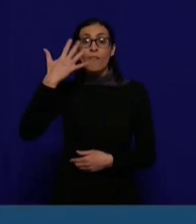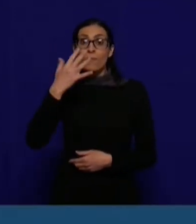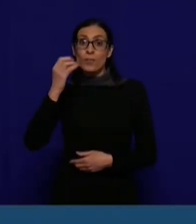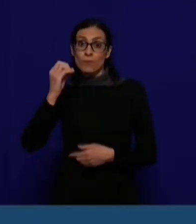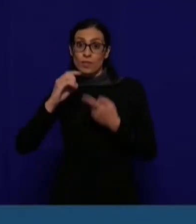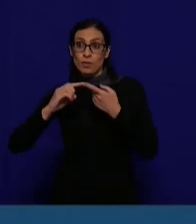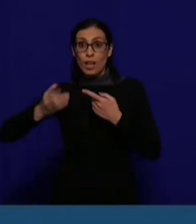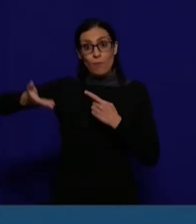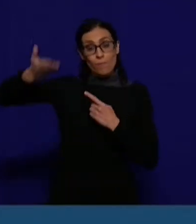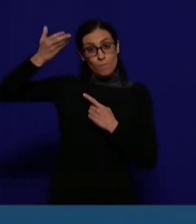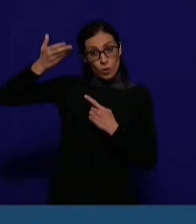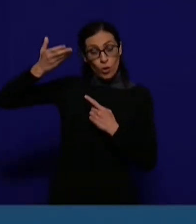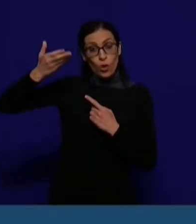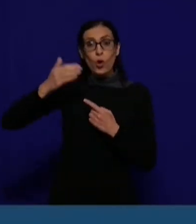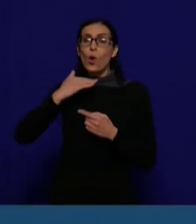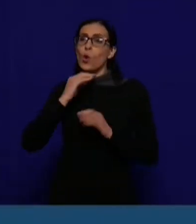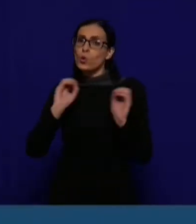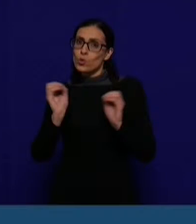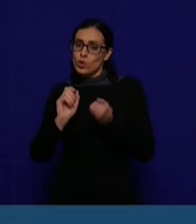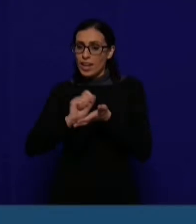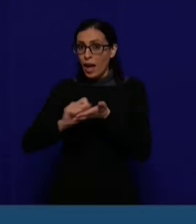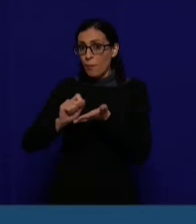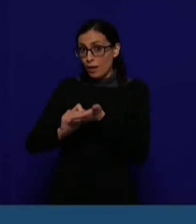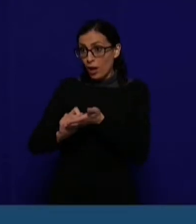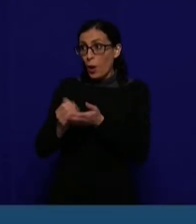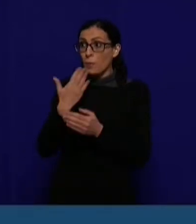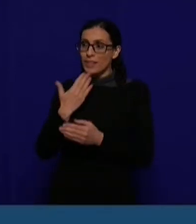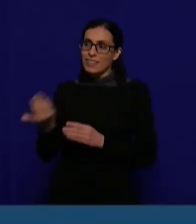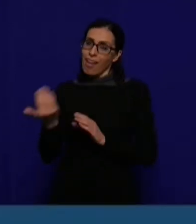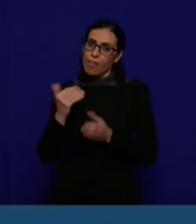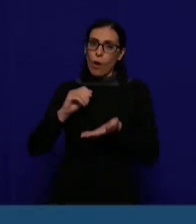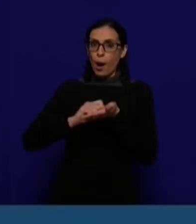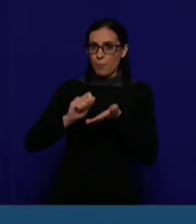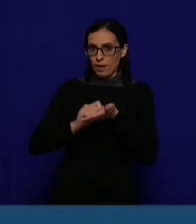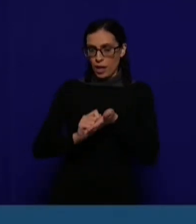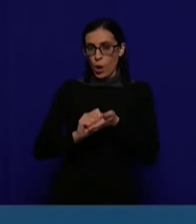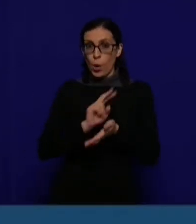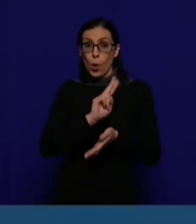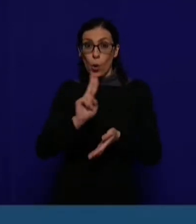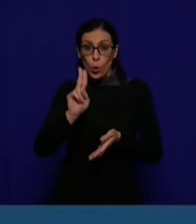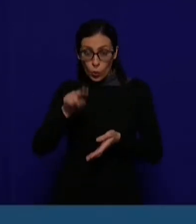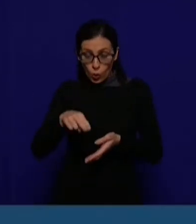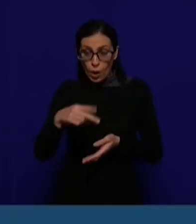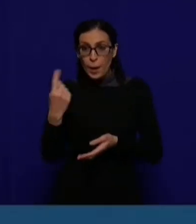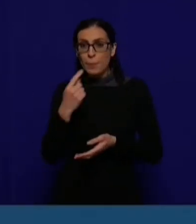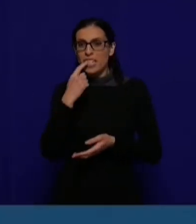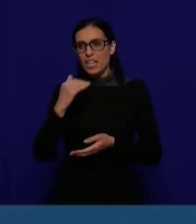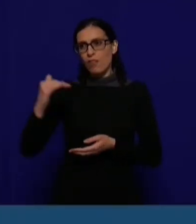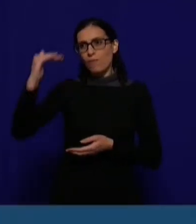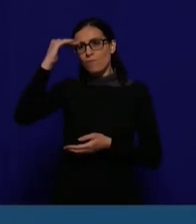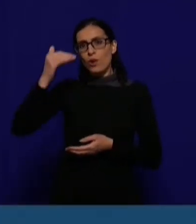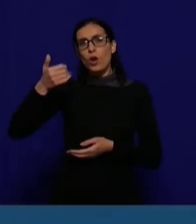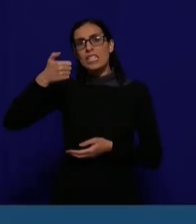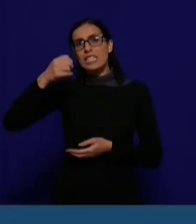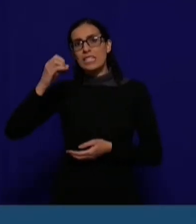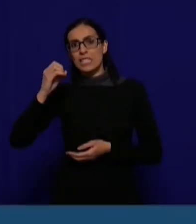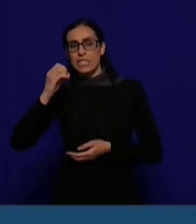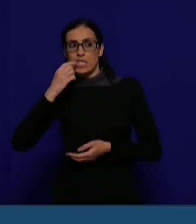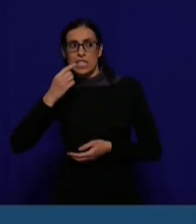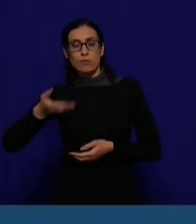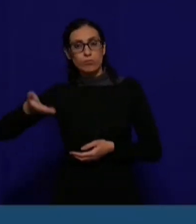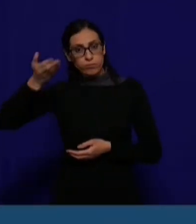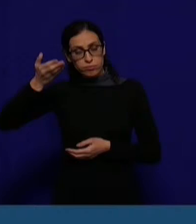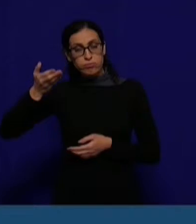huma għadhom ma applikaw magħna, jekk hemm xi nies ukoll li fuq minn 60 sena li għal xi raġuni intom ma rċivejtux